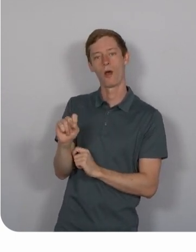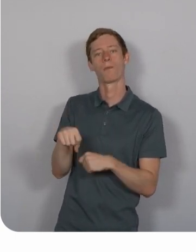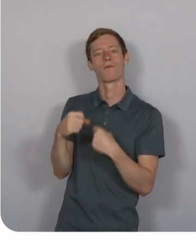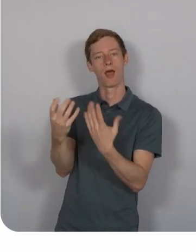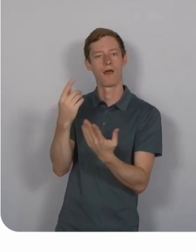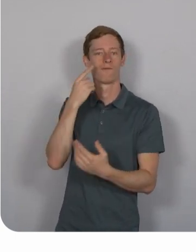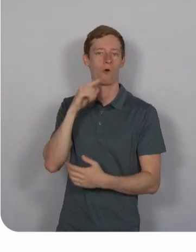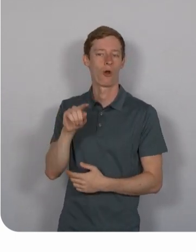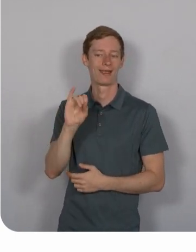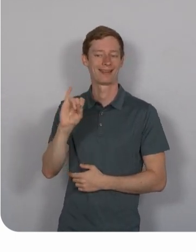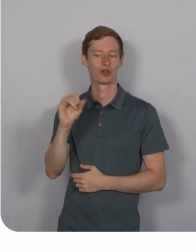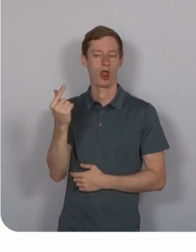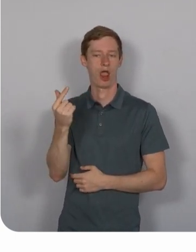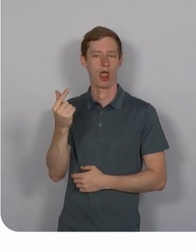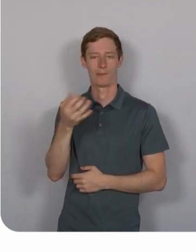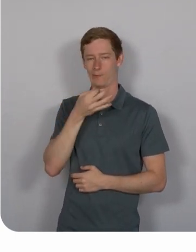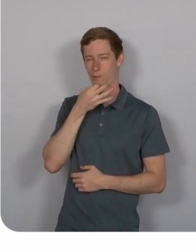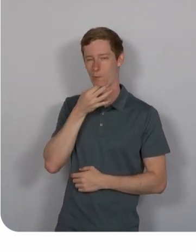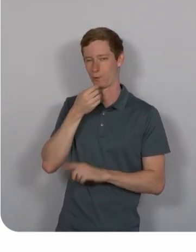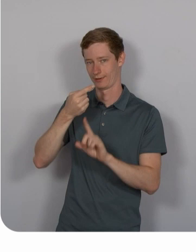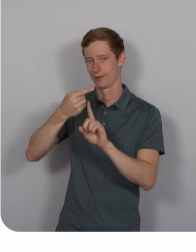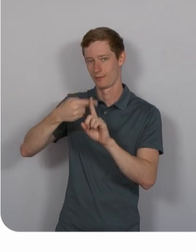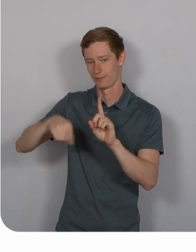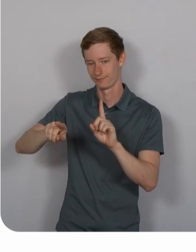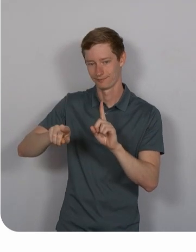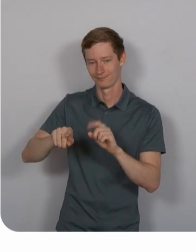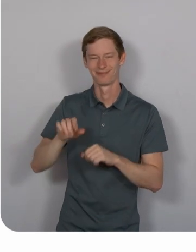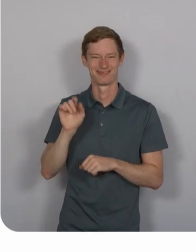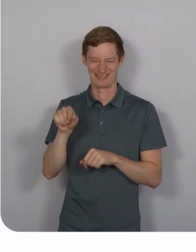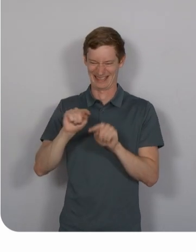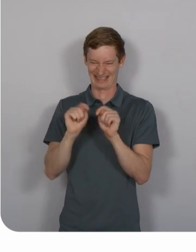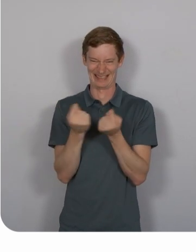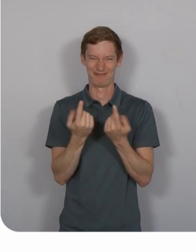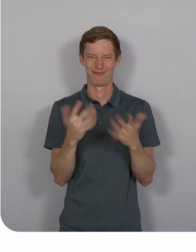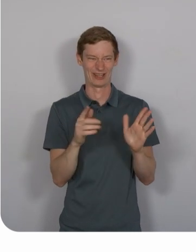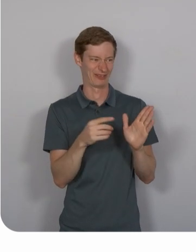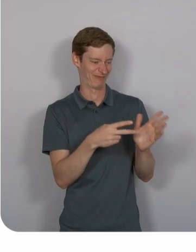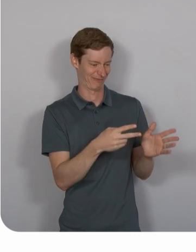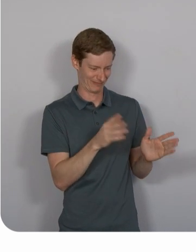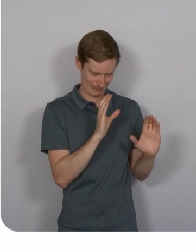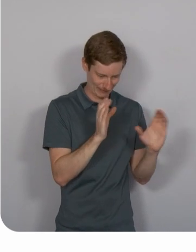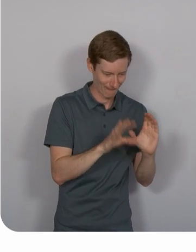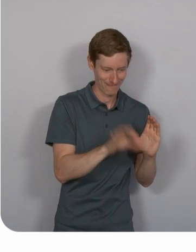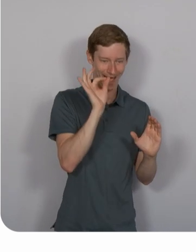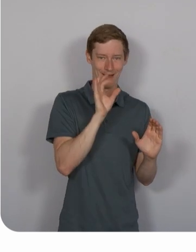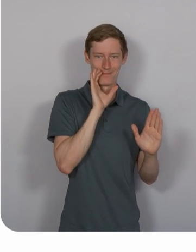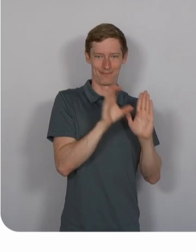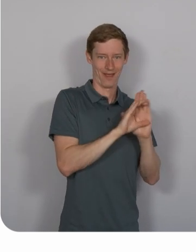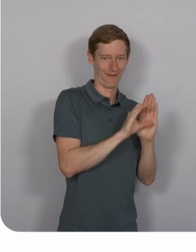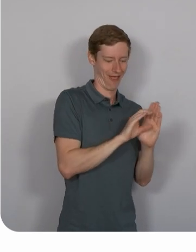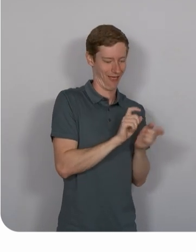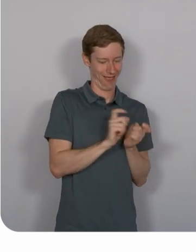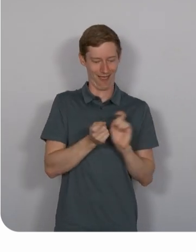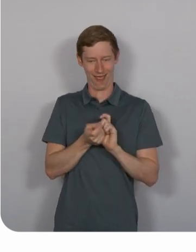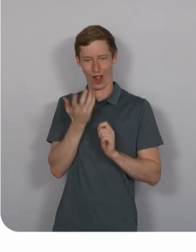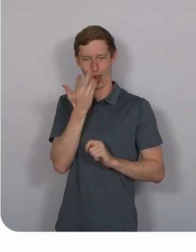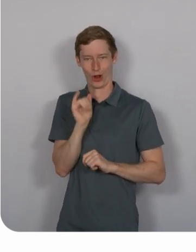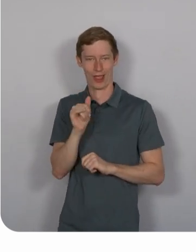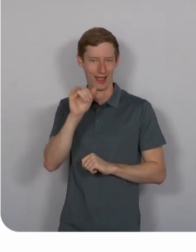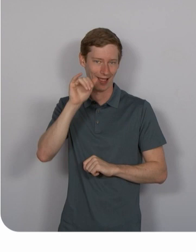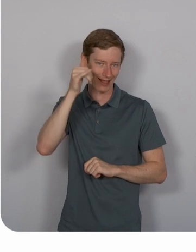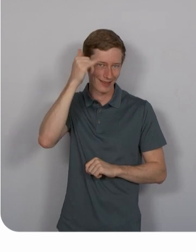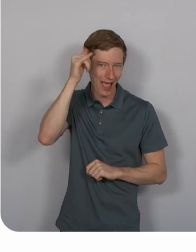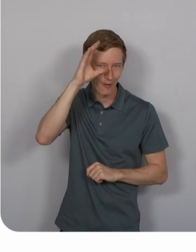So, you know, the team dug up this photo of me. You know, they turned me into a cowboy, ugly sweater